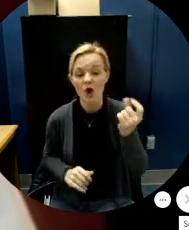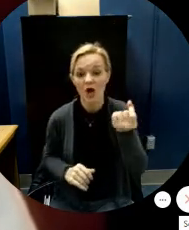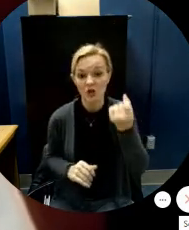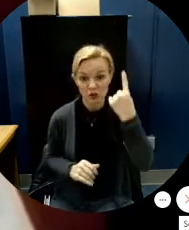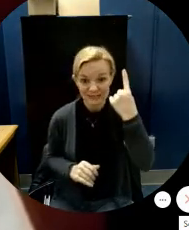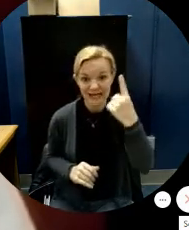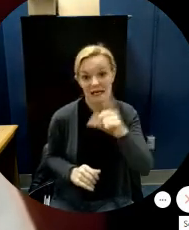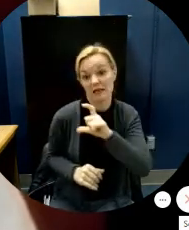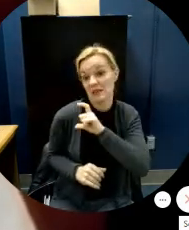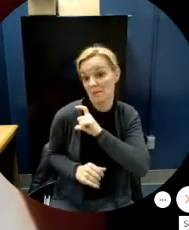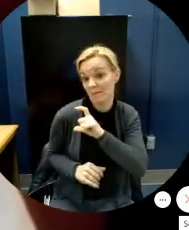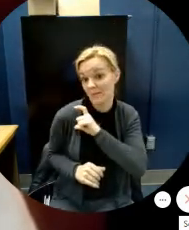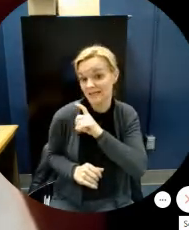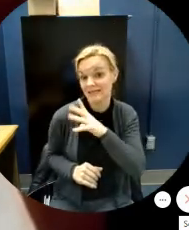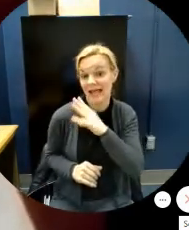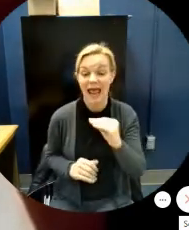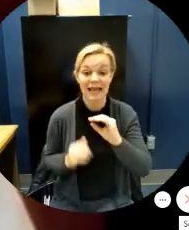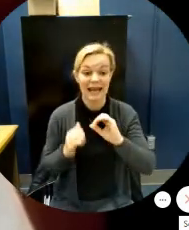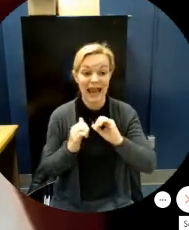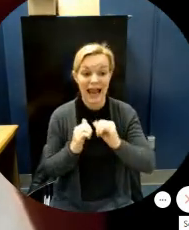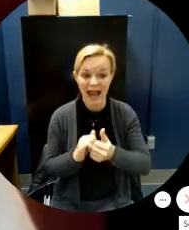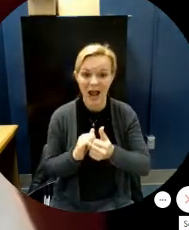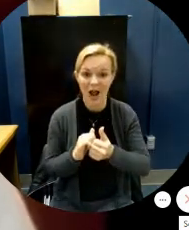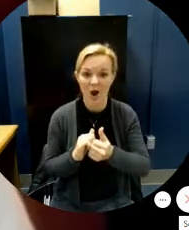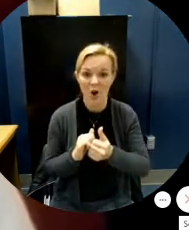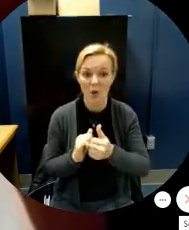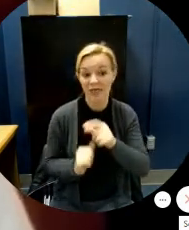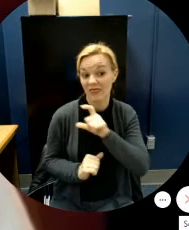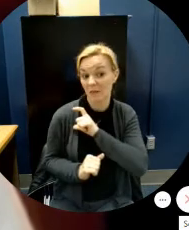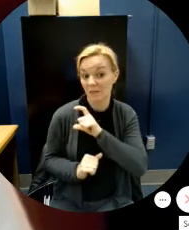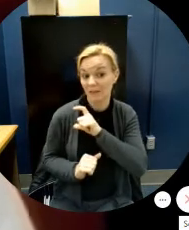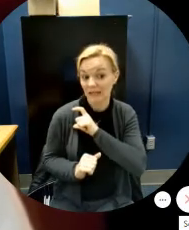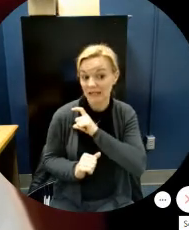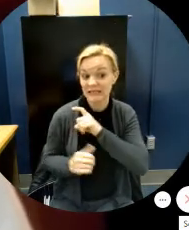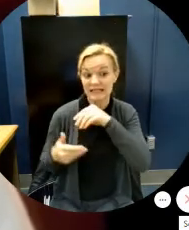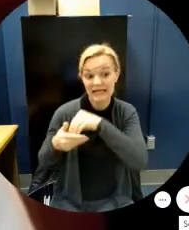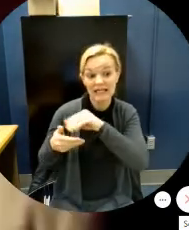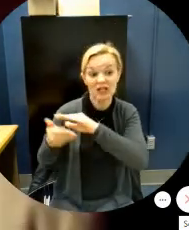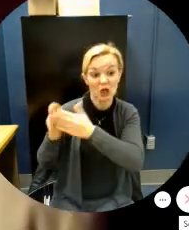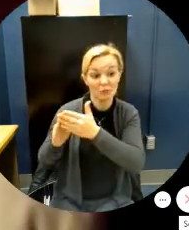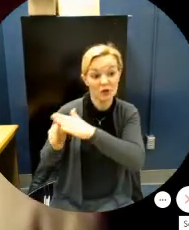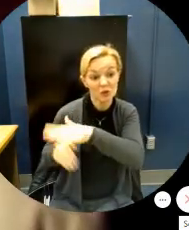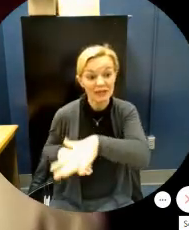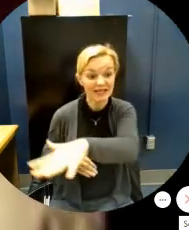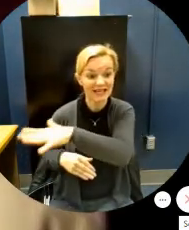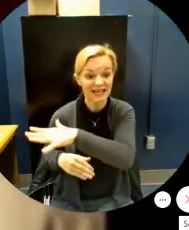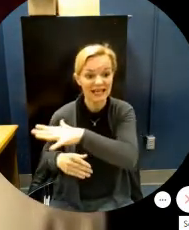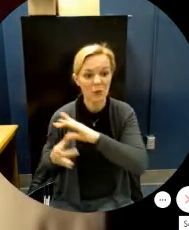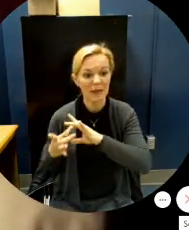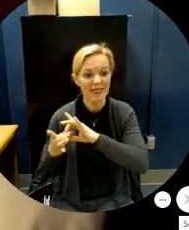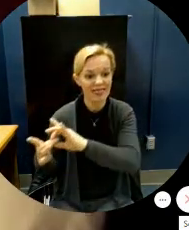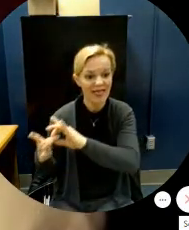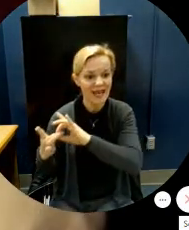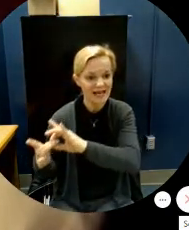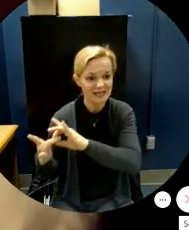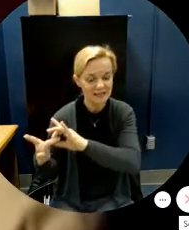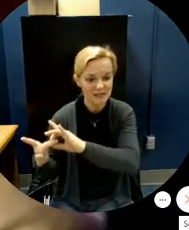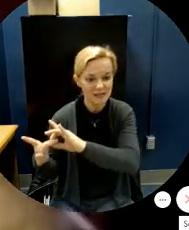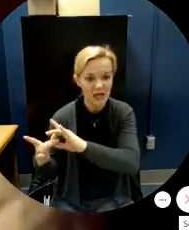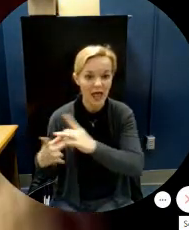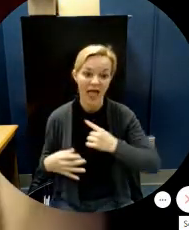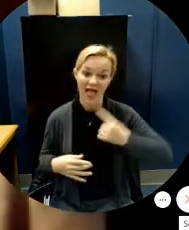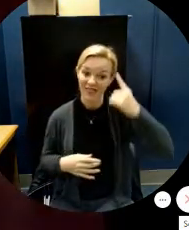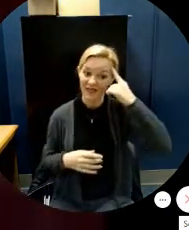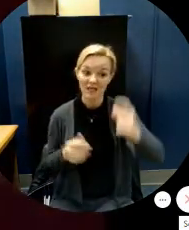the police and how the police and the community relate. I think it's important for both